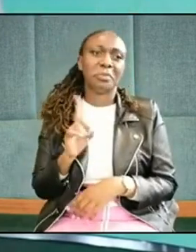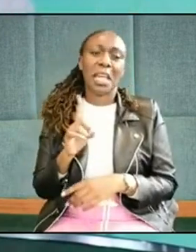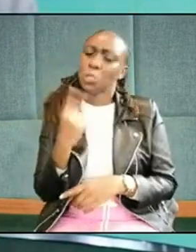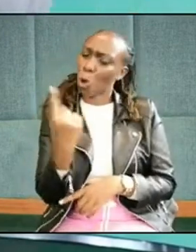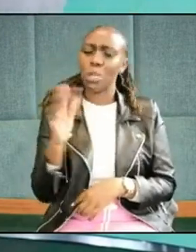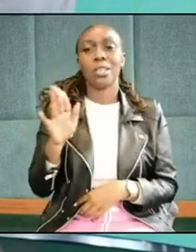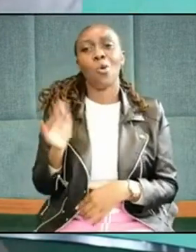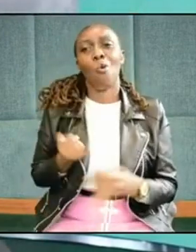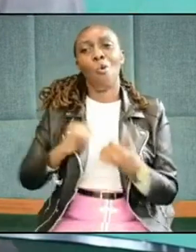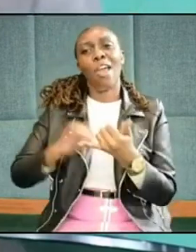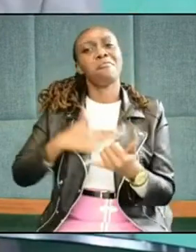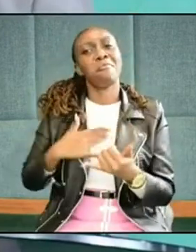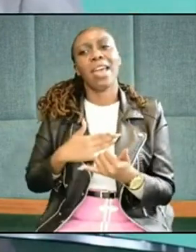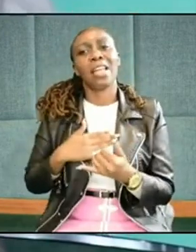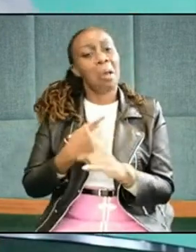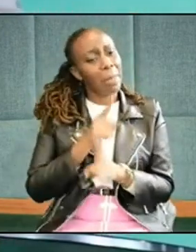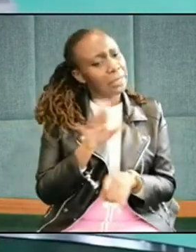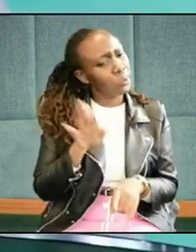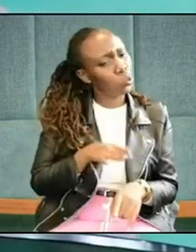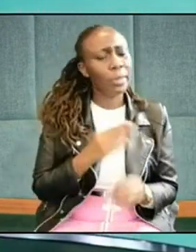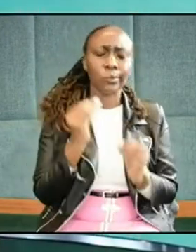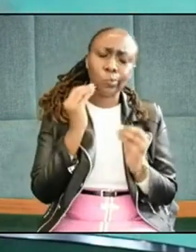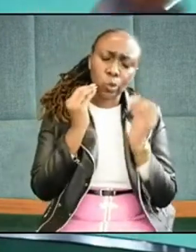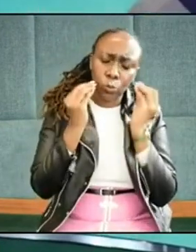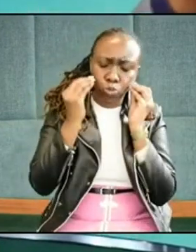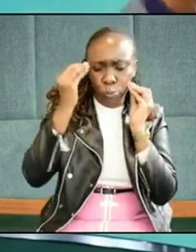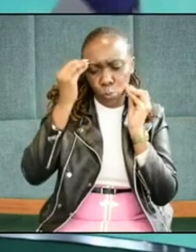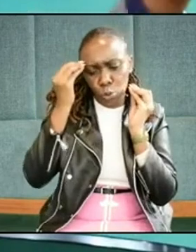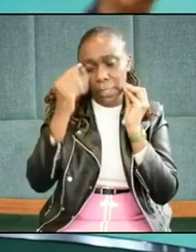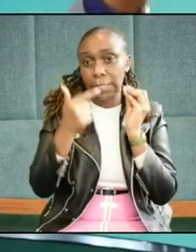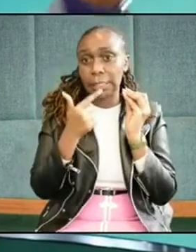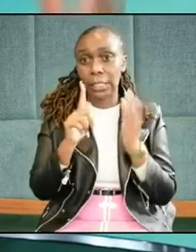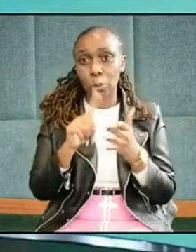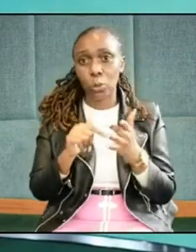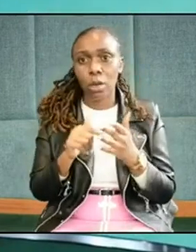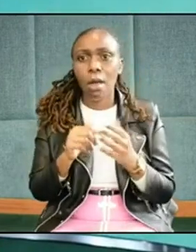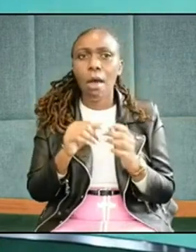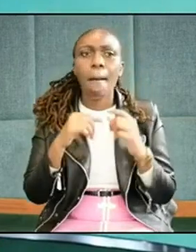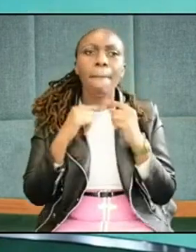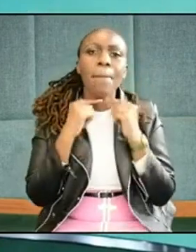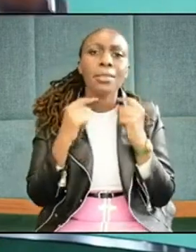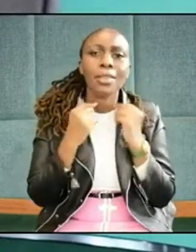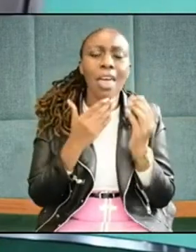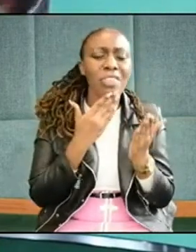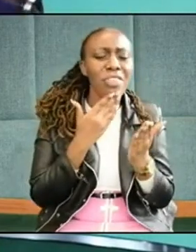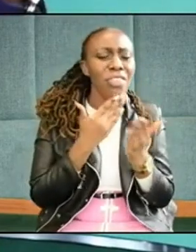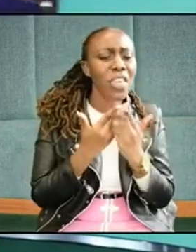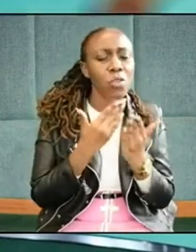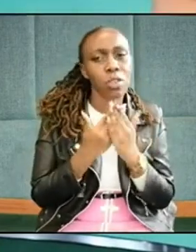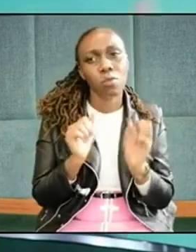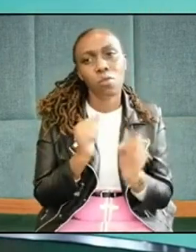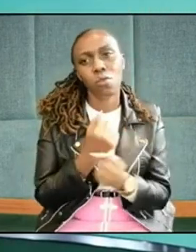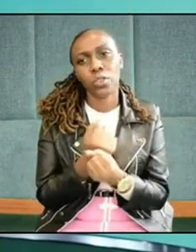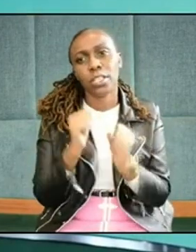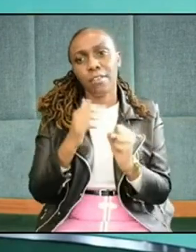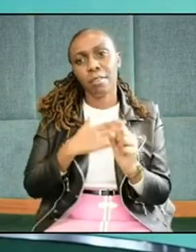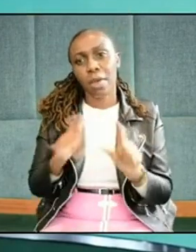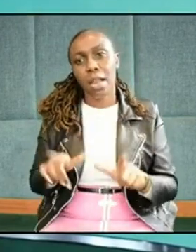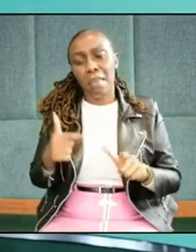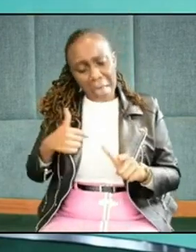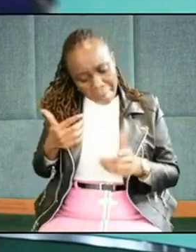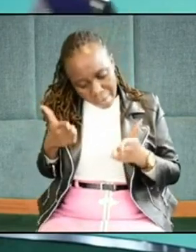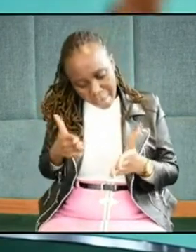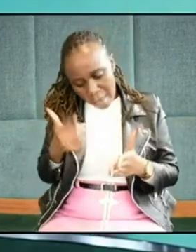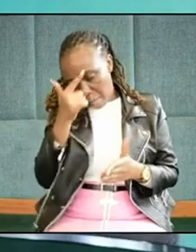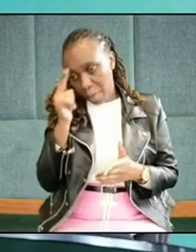wife. And she said to me, Pastor, thank you for saving my life. I am here because of you.